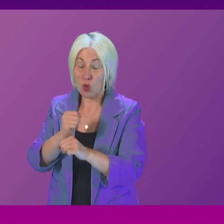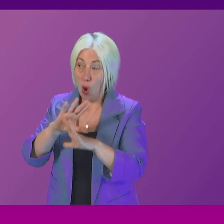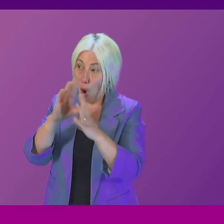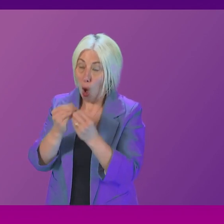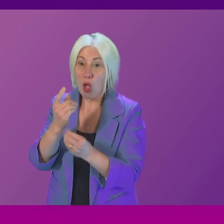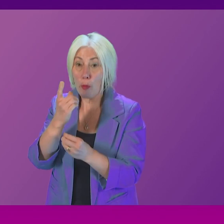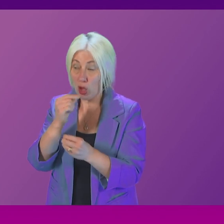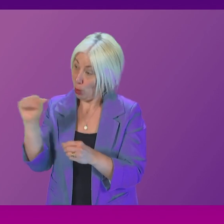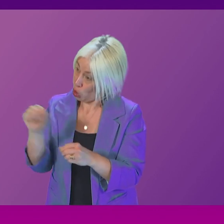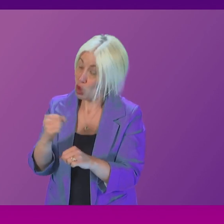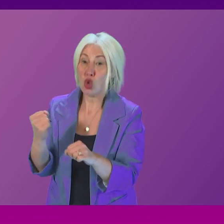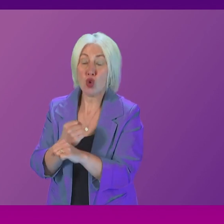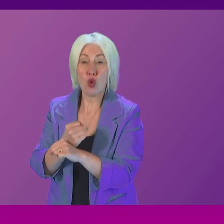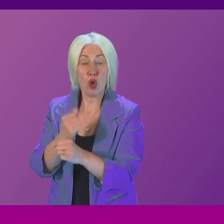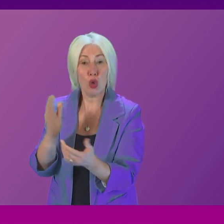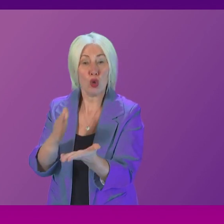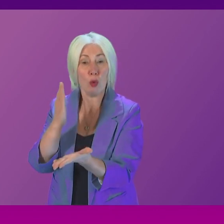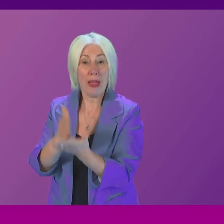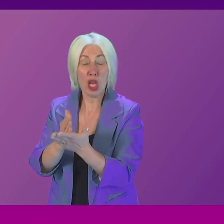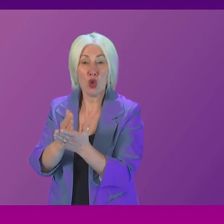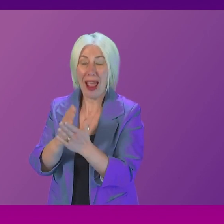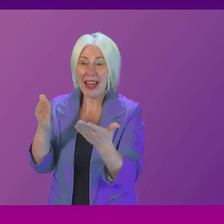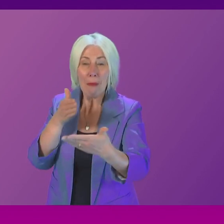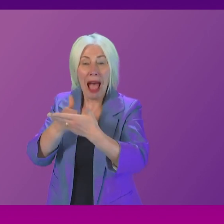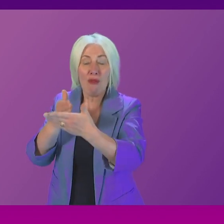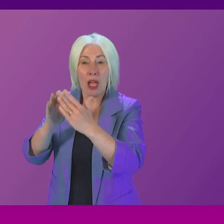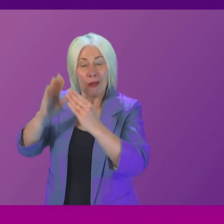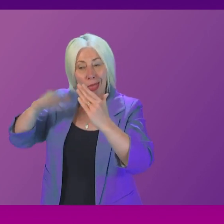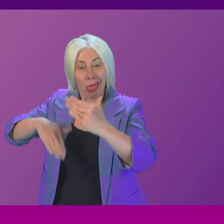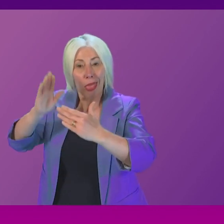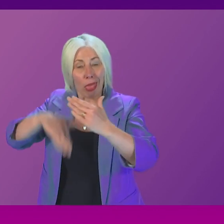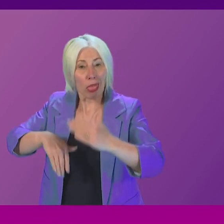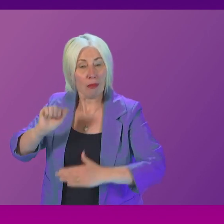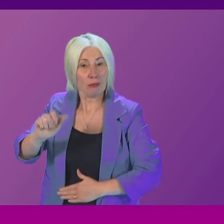in order, and we should do in order to reduce and dismantle the barriers for somebody who